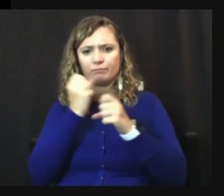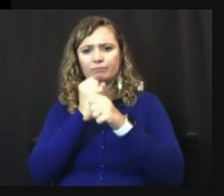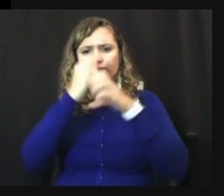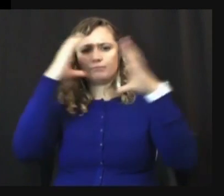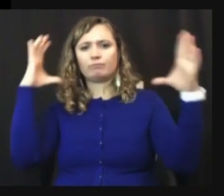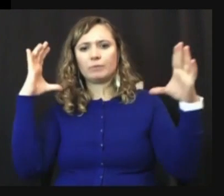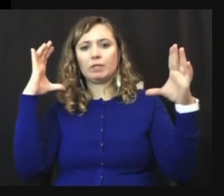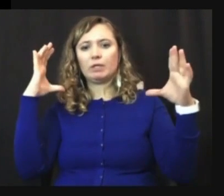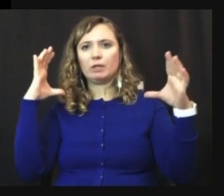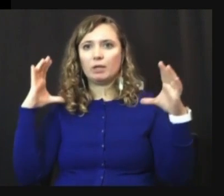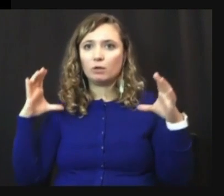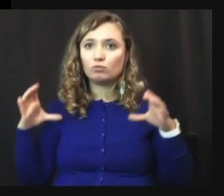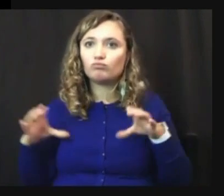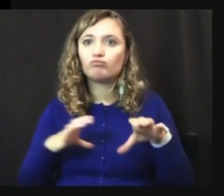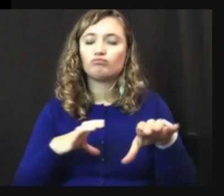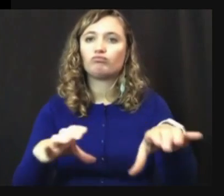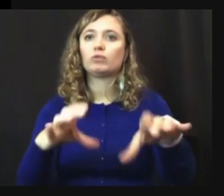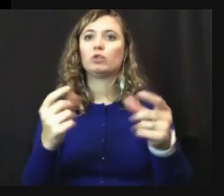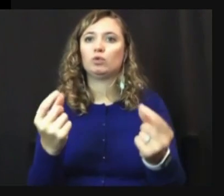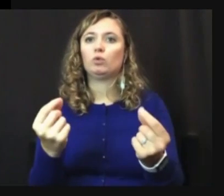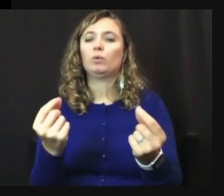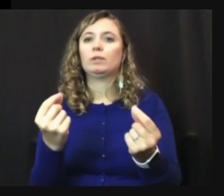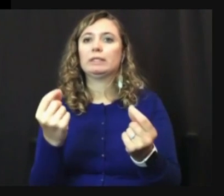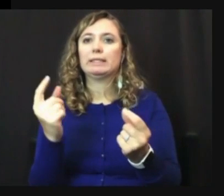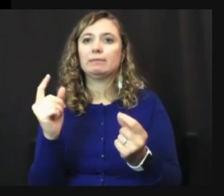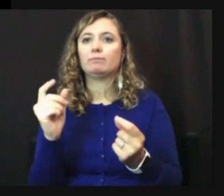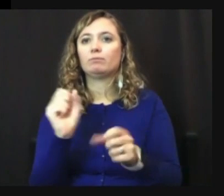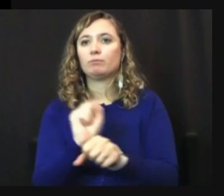done. And then the way we output it.